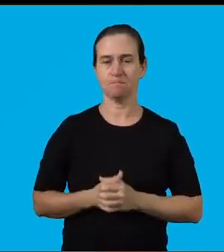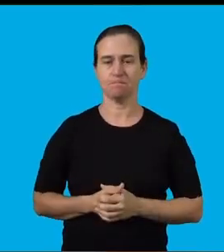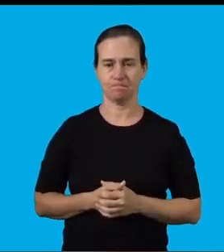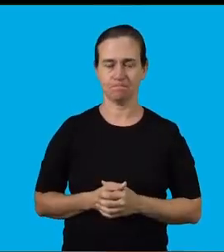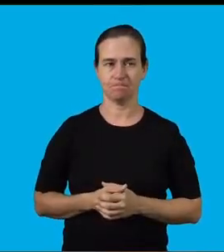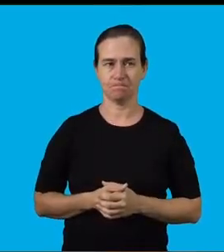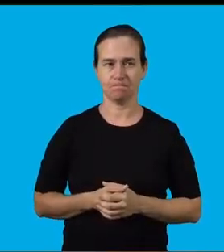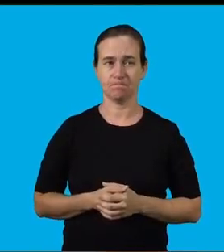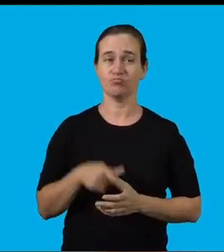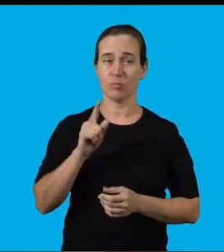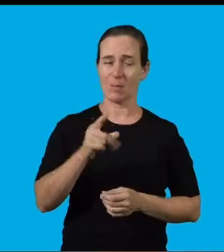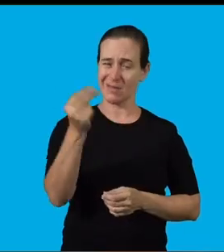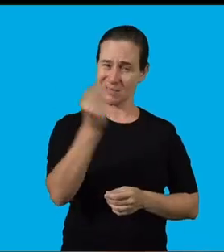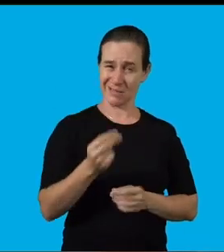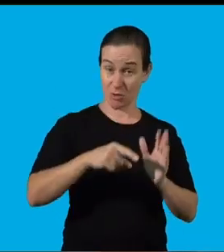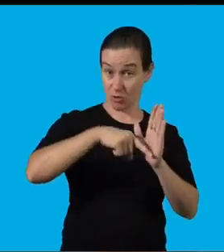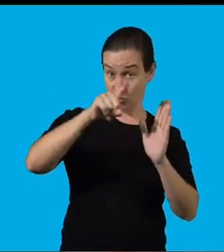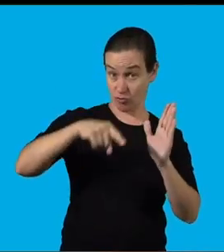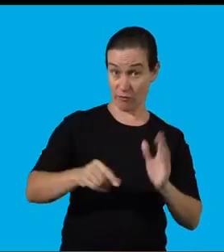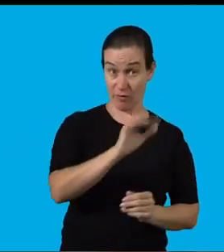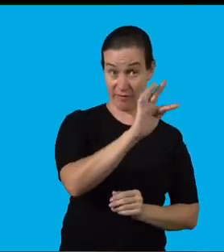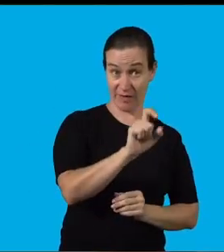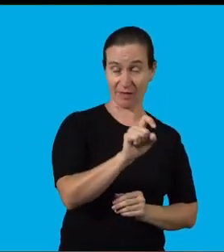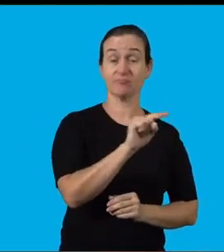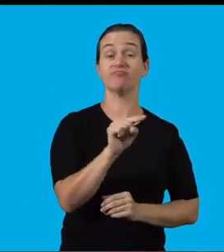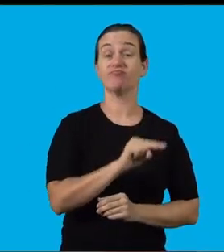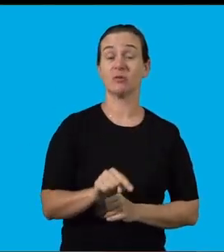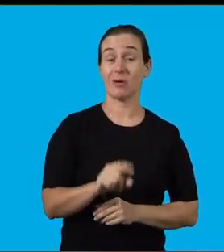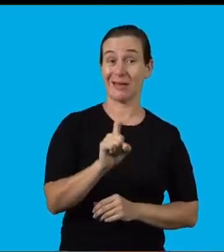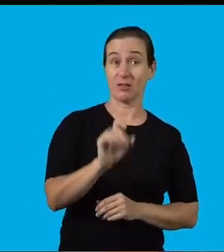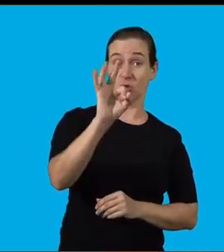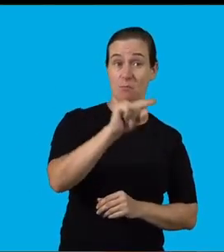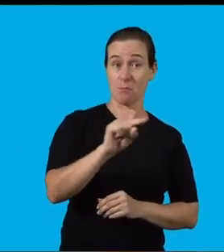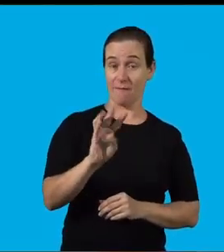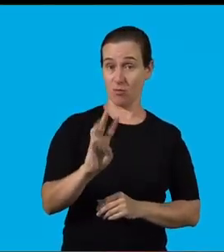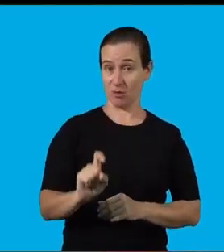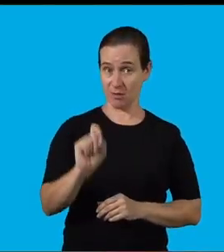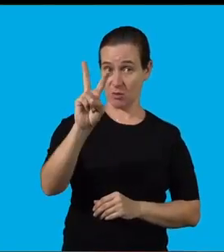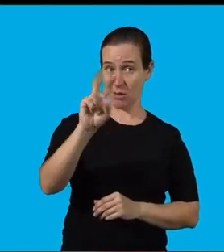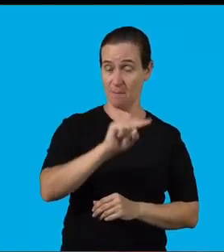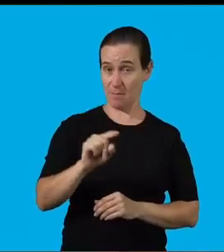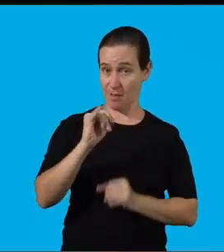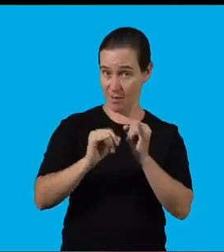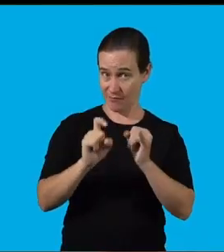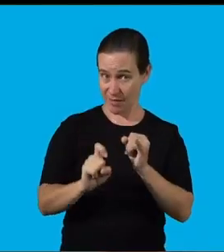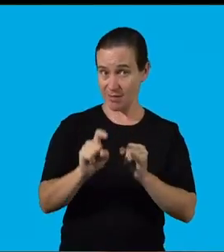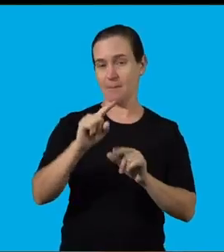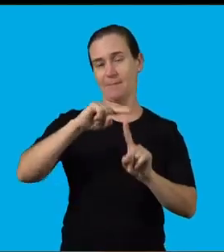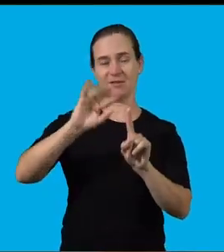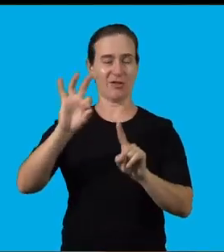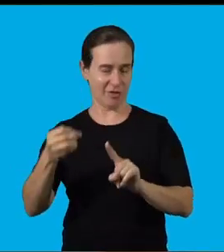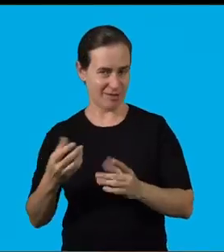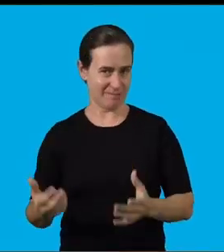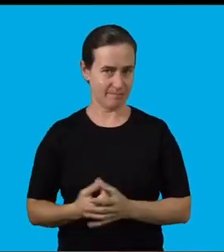have a look at our first question. So here we are asked to sketch the graph of f of x is equal to x cubed minus 4x squared minus